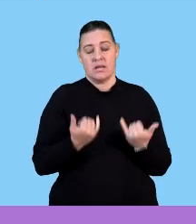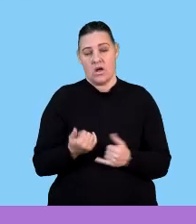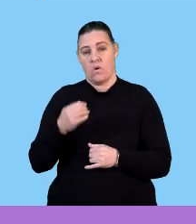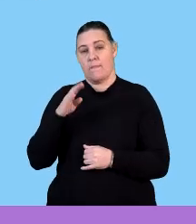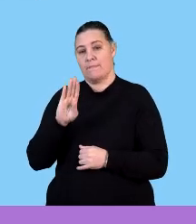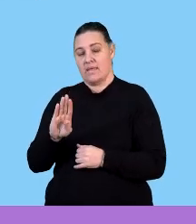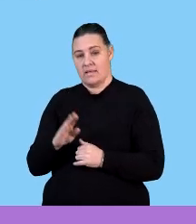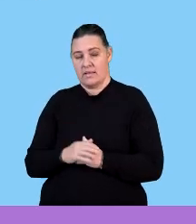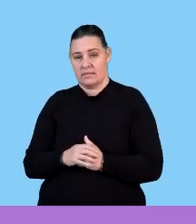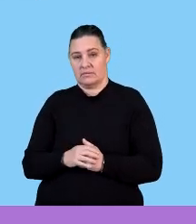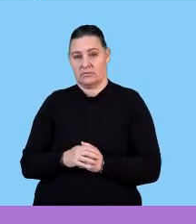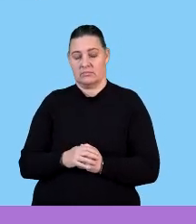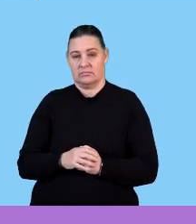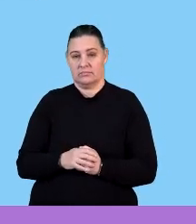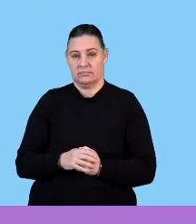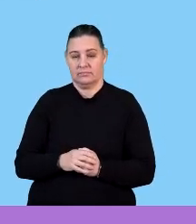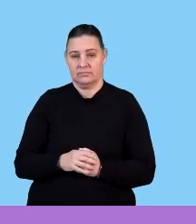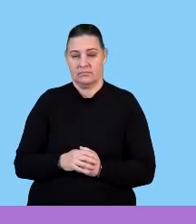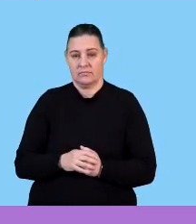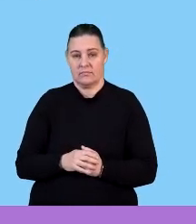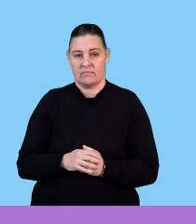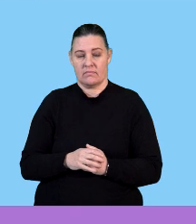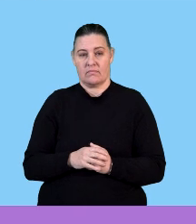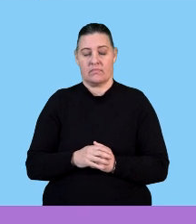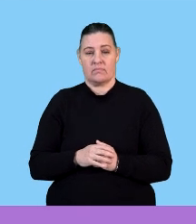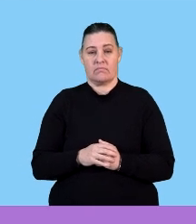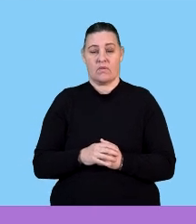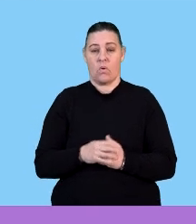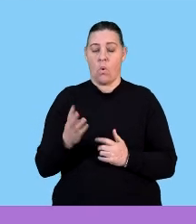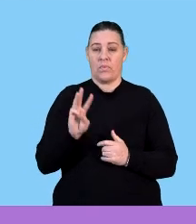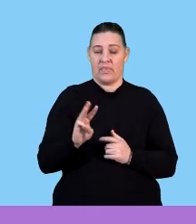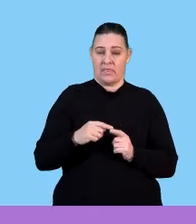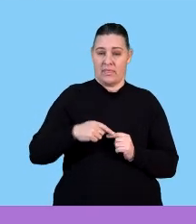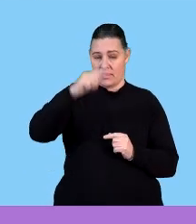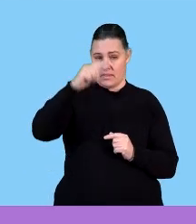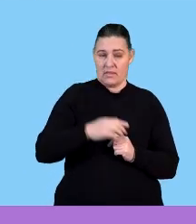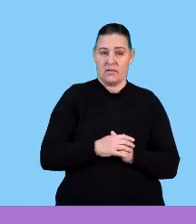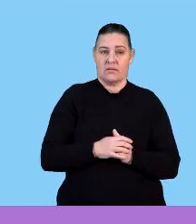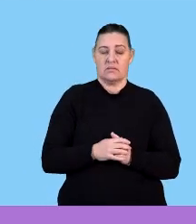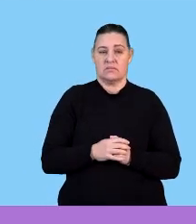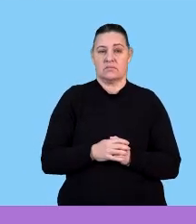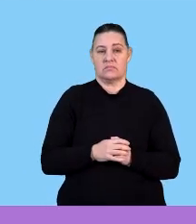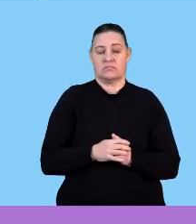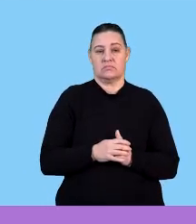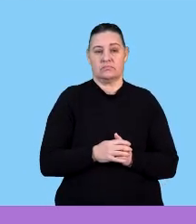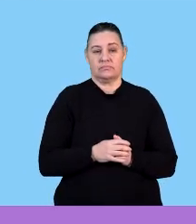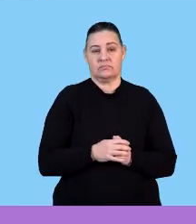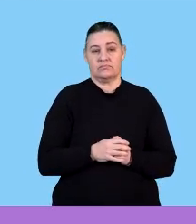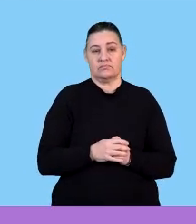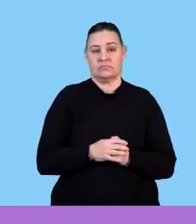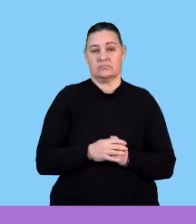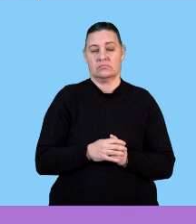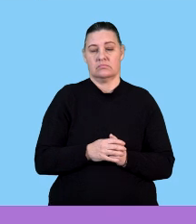of the swimming pool. I've now got to work out the width. And the width, if I just get rid of the length, the width would then